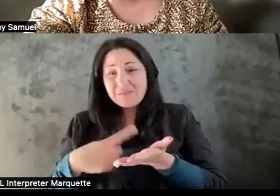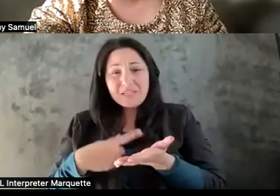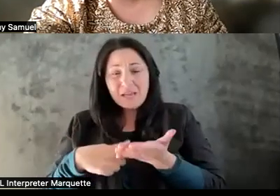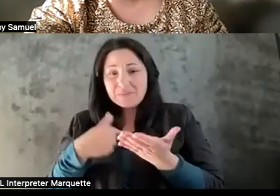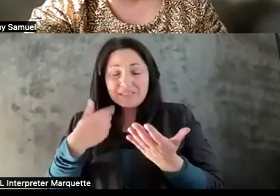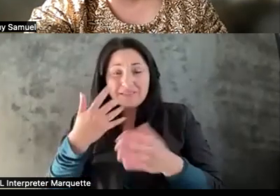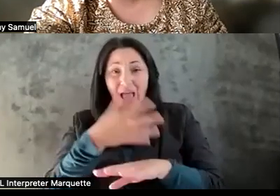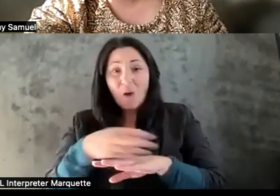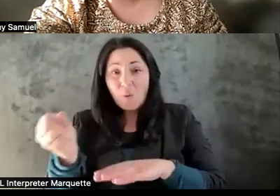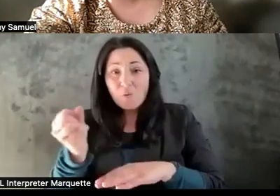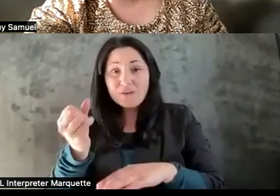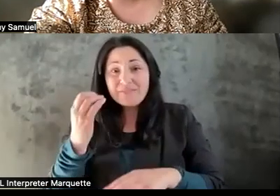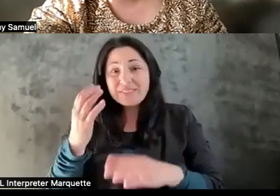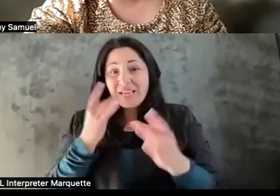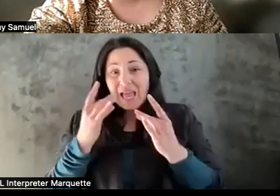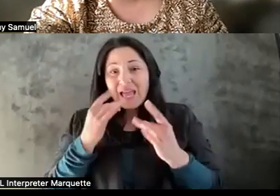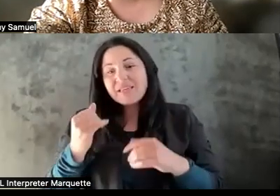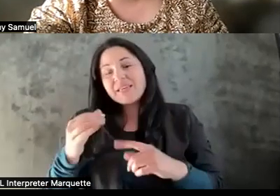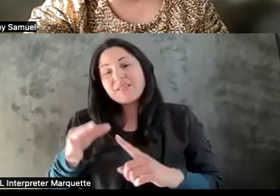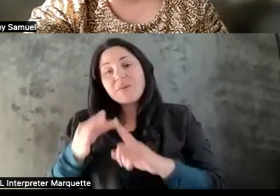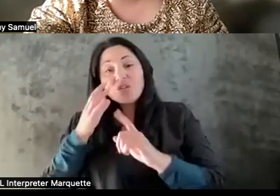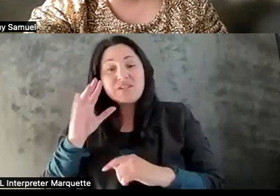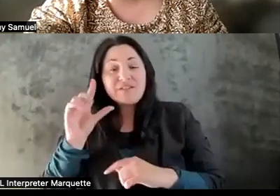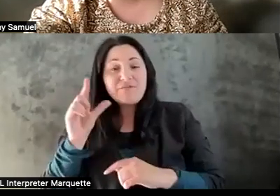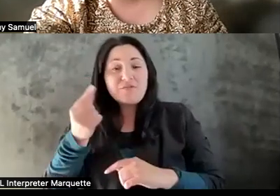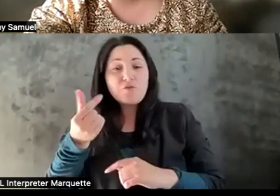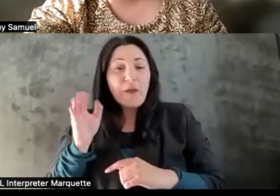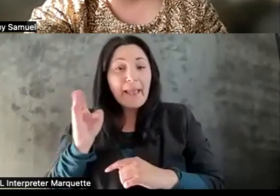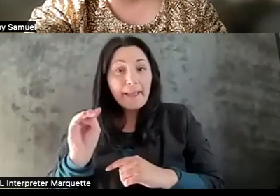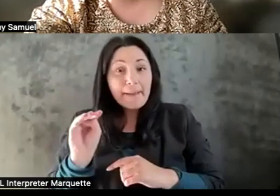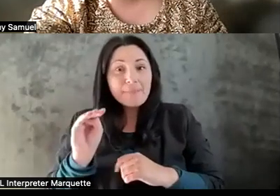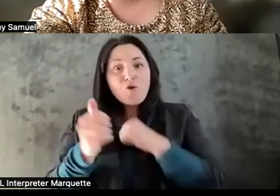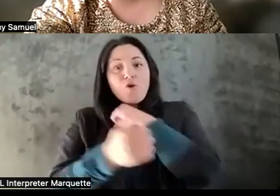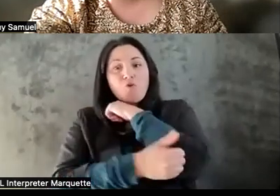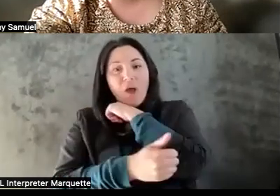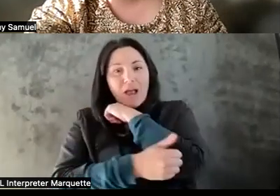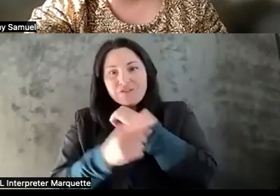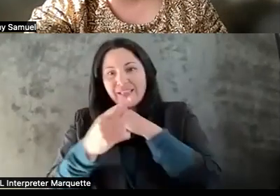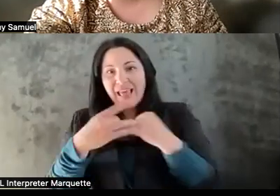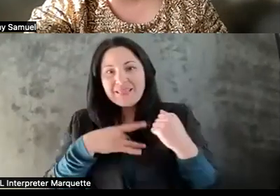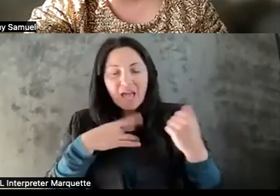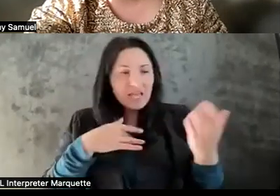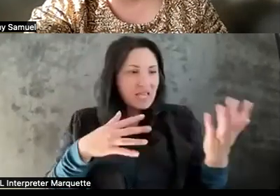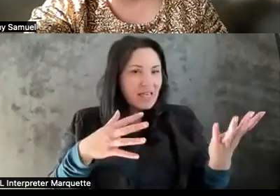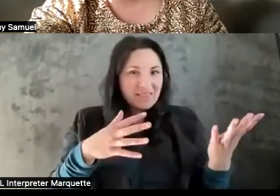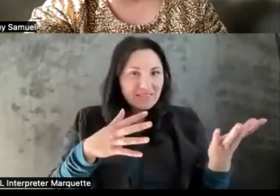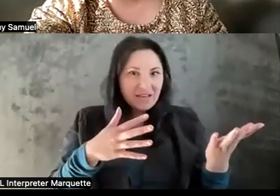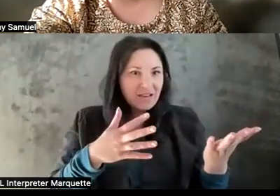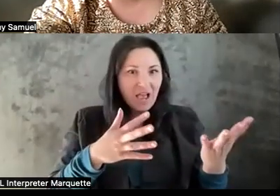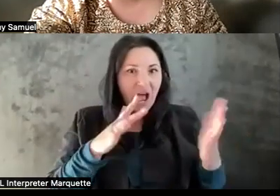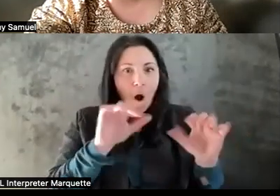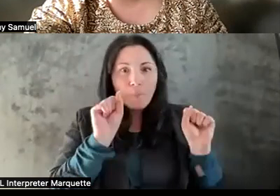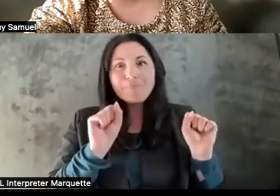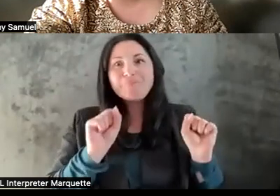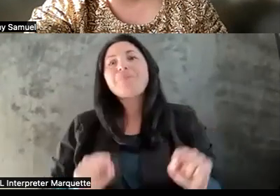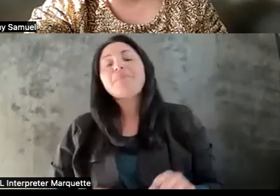out, especially if it's something like graham crackers or something that they really like. All of a sudden, nobody has their own snack, so